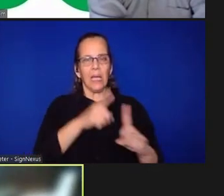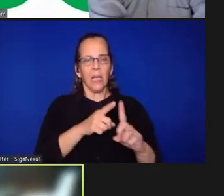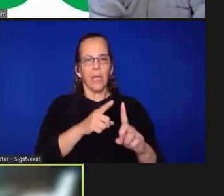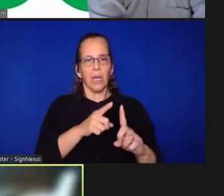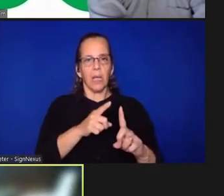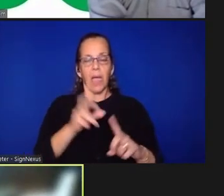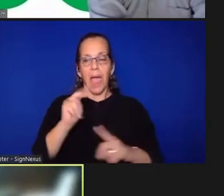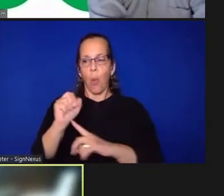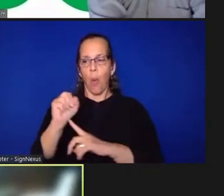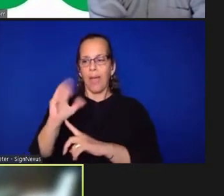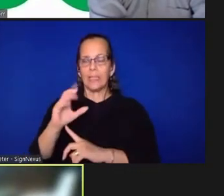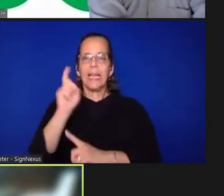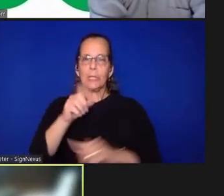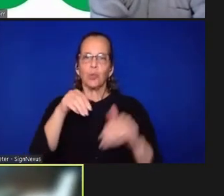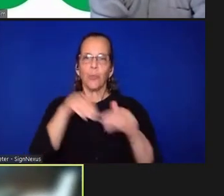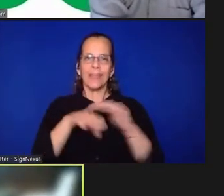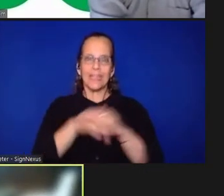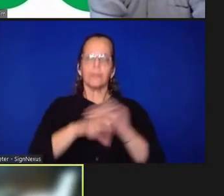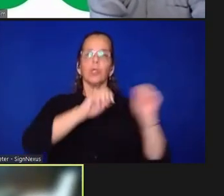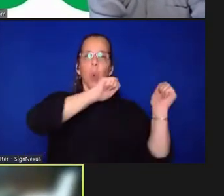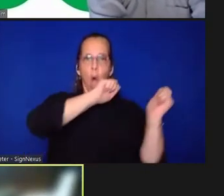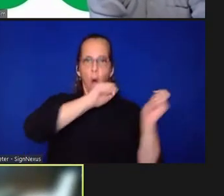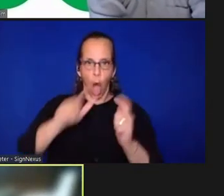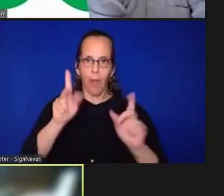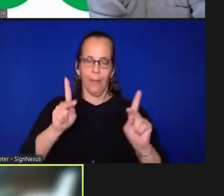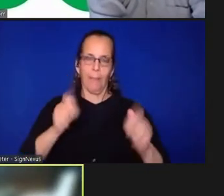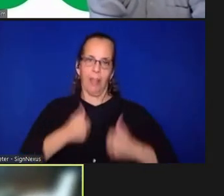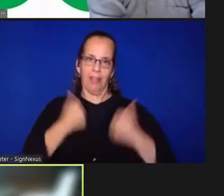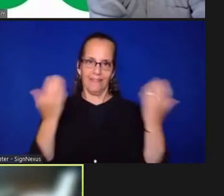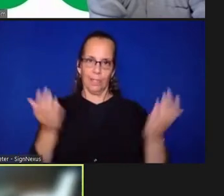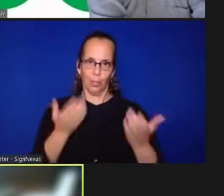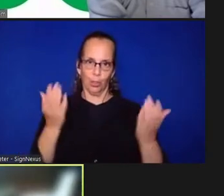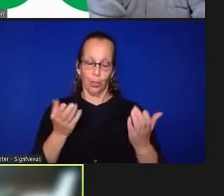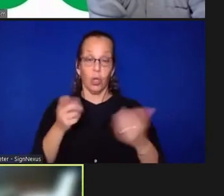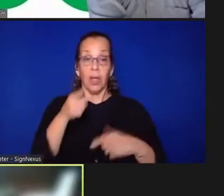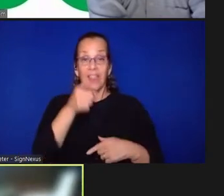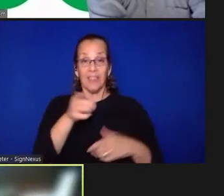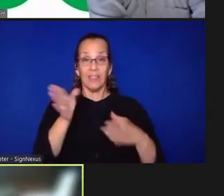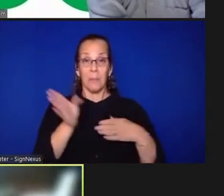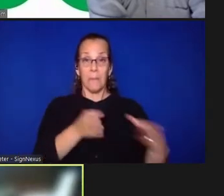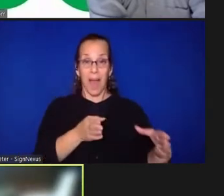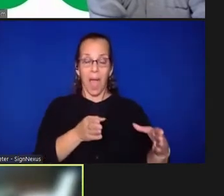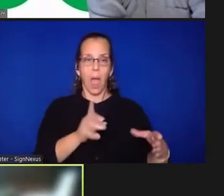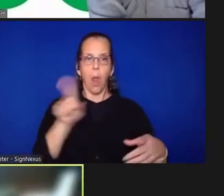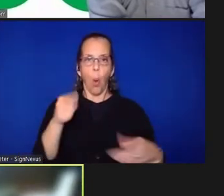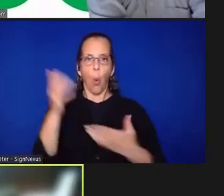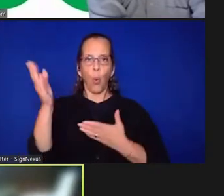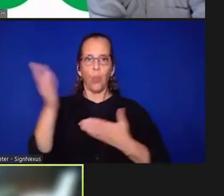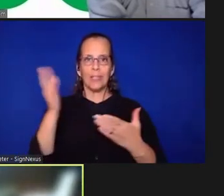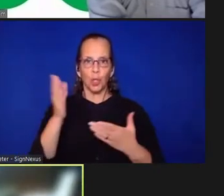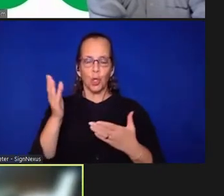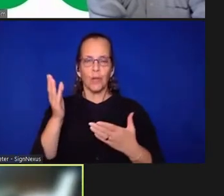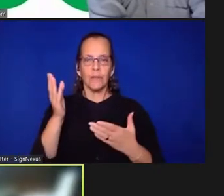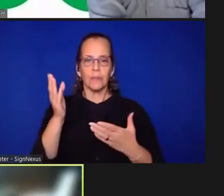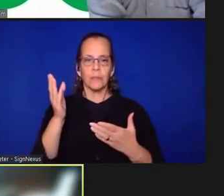all residents this is a plan that is very short-sighted it only serves a few New Yorkers it does not serve the outer boroughs it specifically punishes residents of the